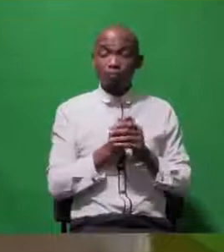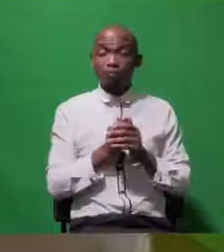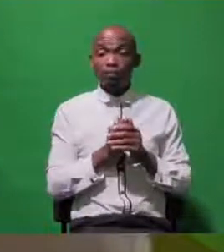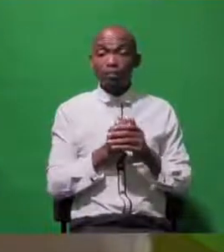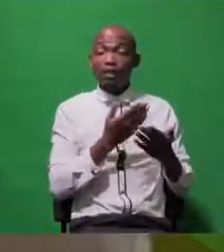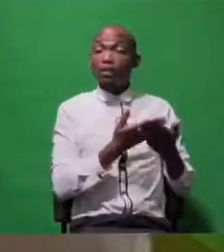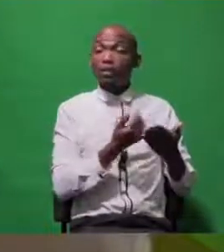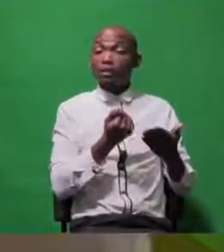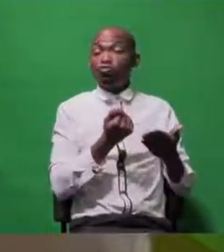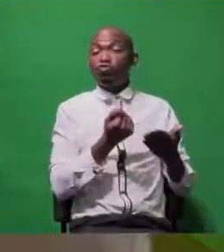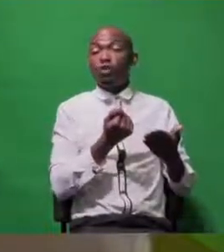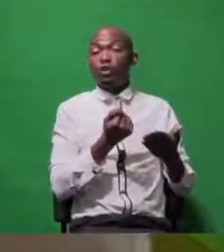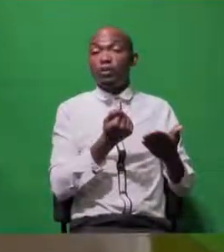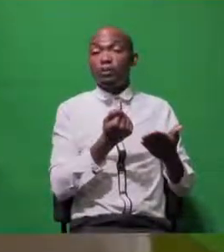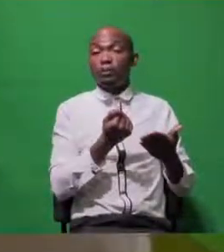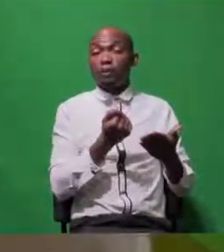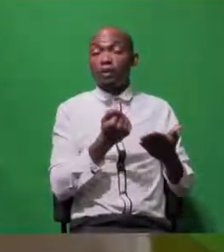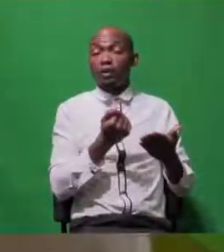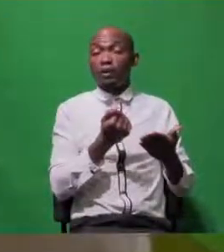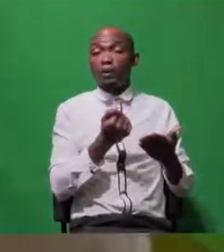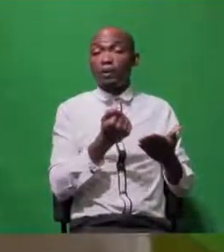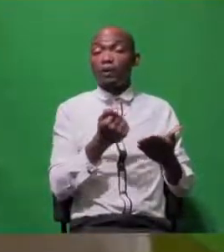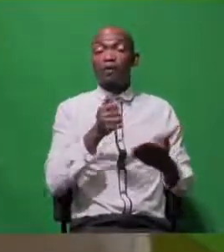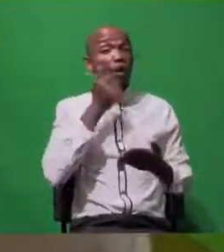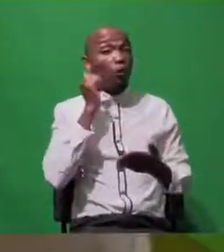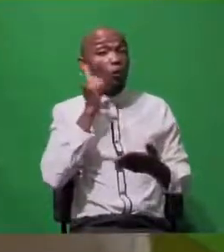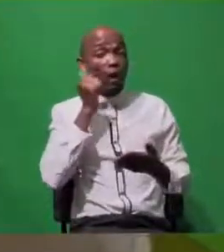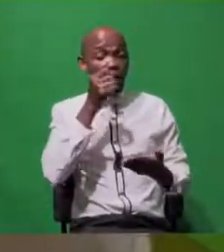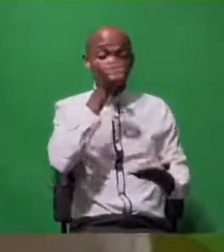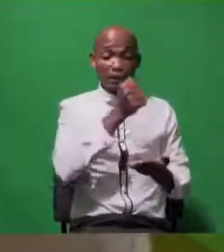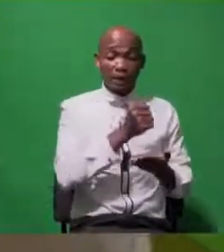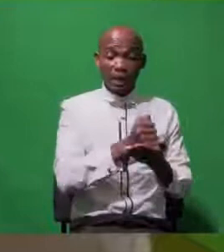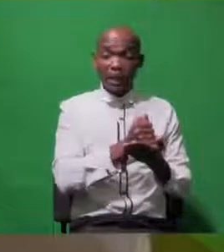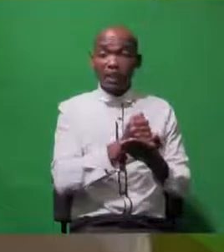That's why the whites decided to